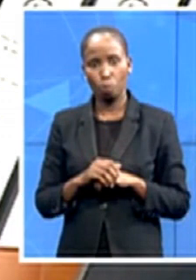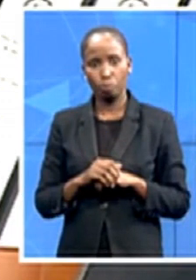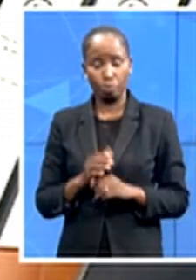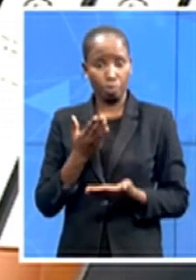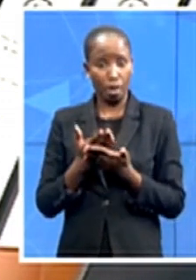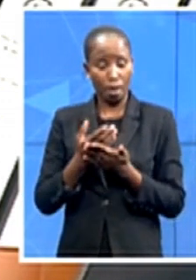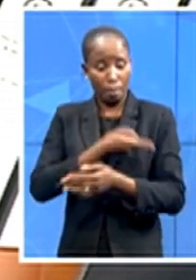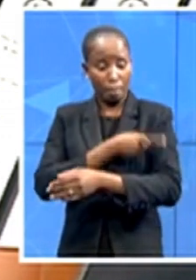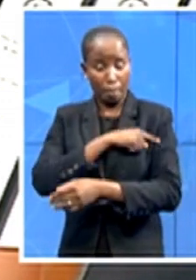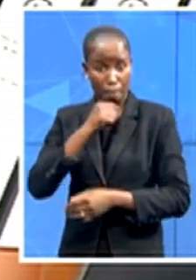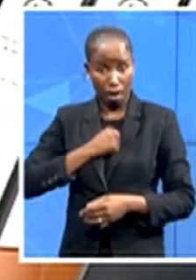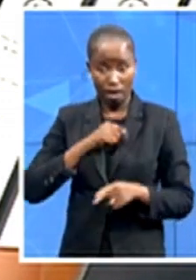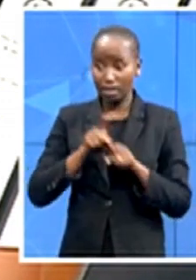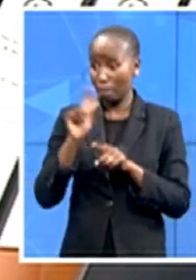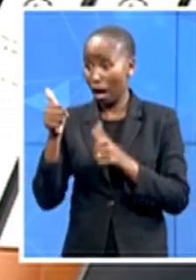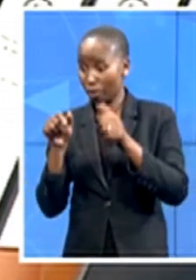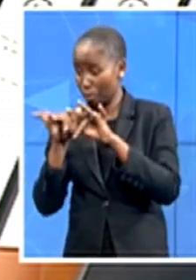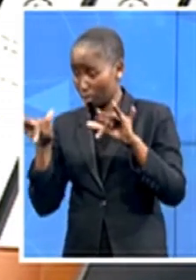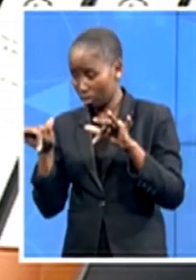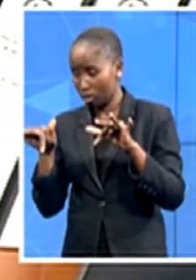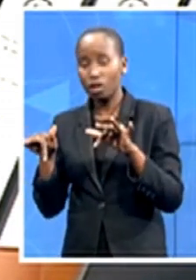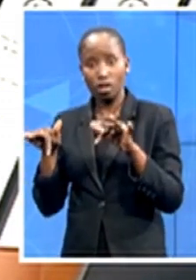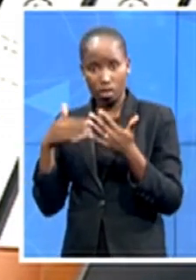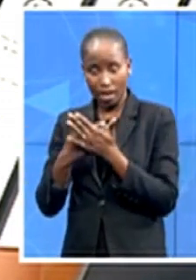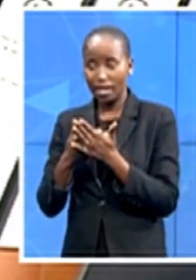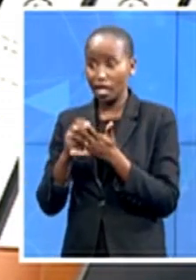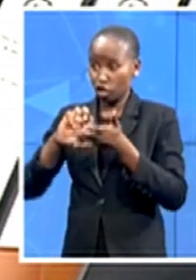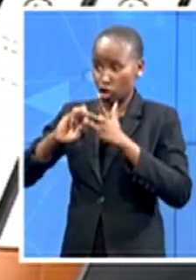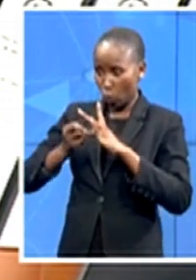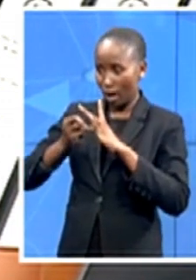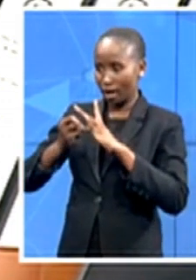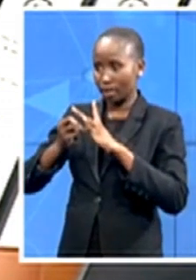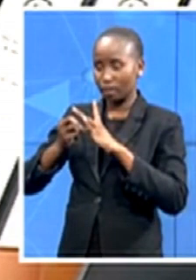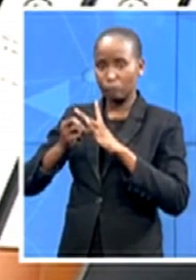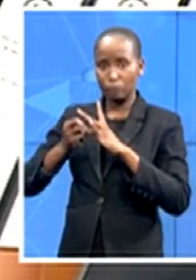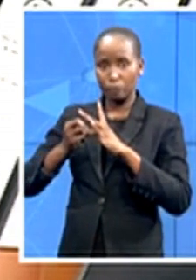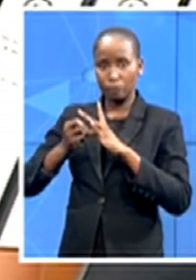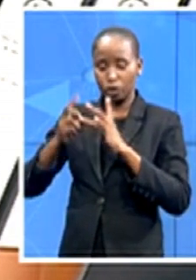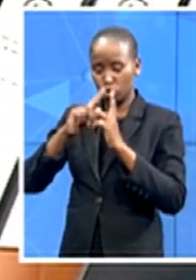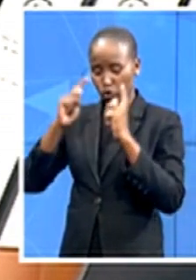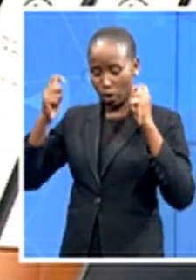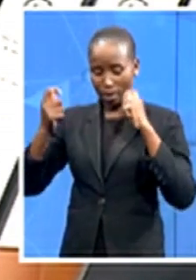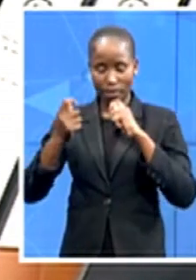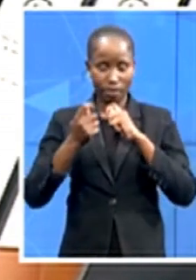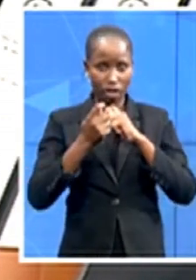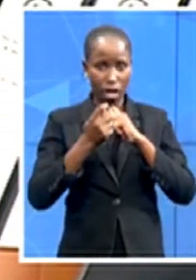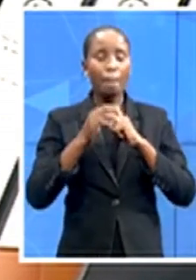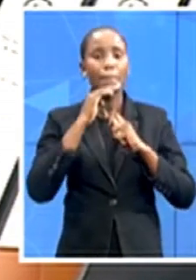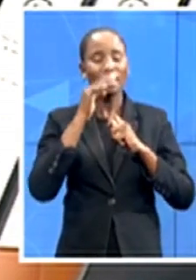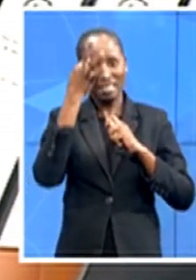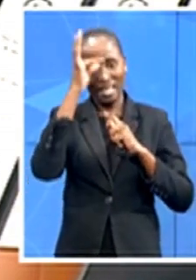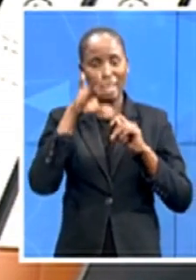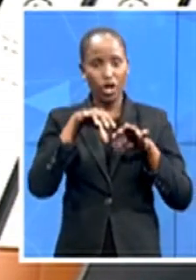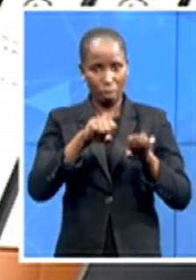changes that would end state capture relied to a large measure on the political balance of